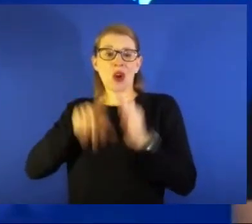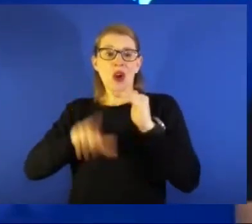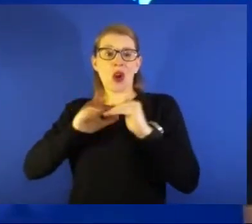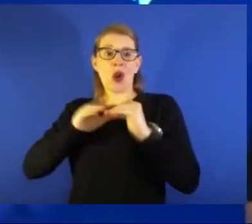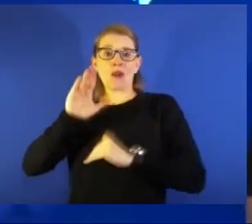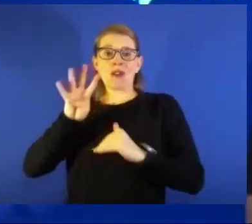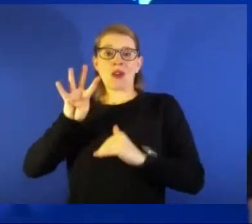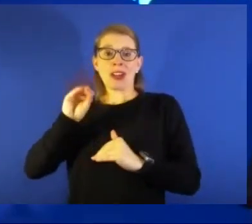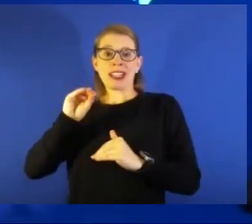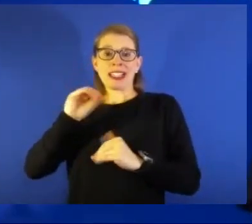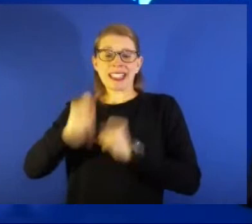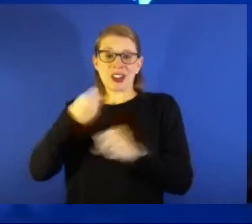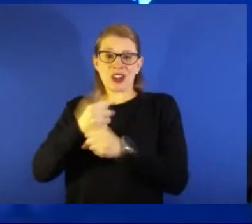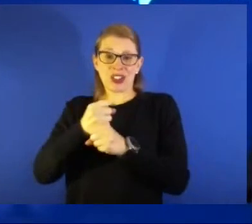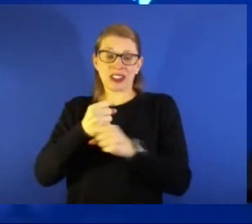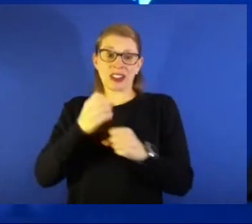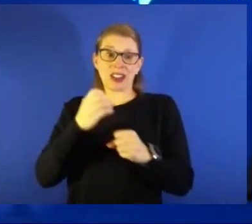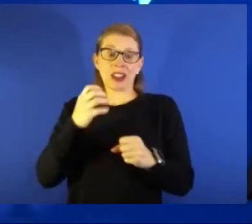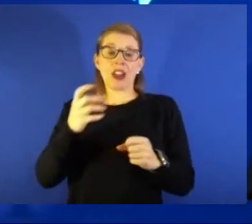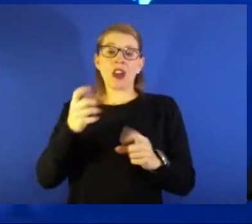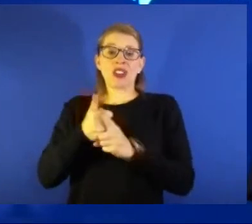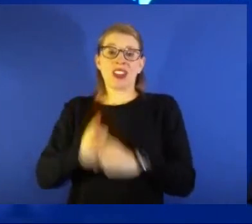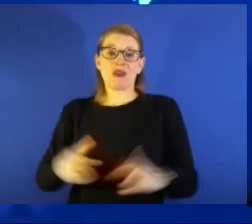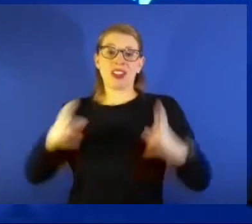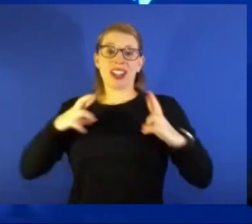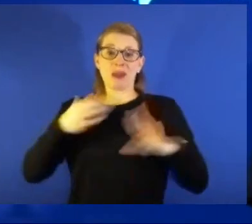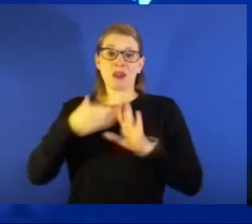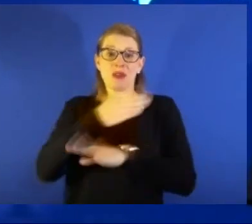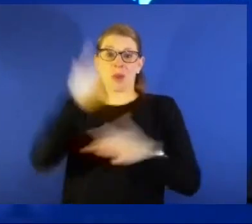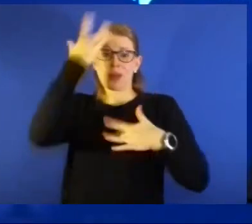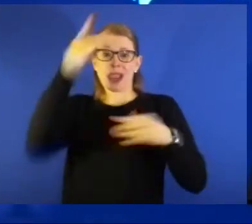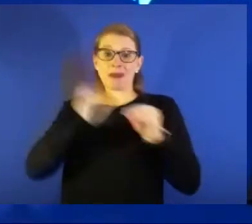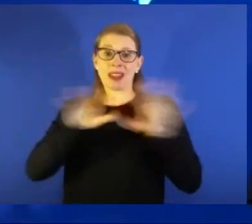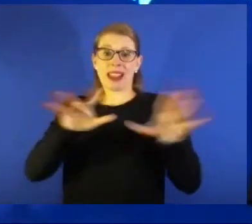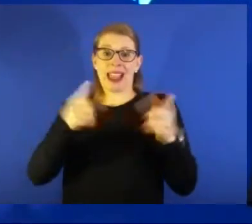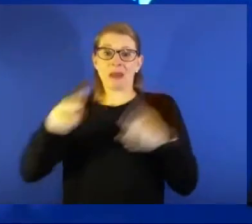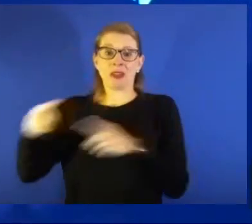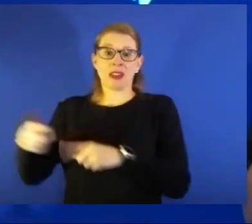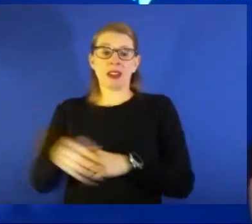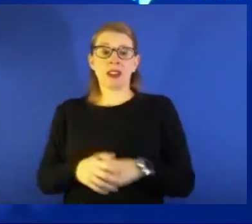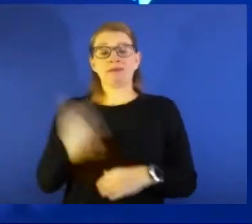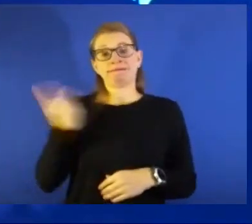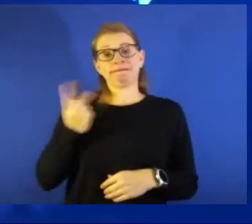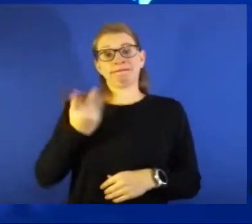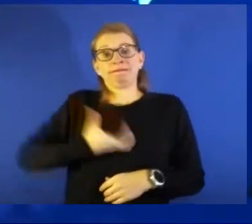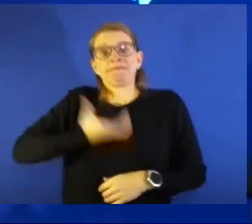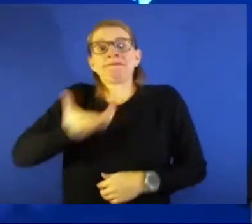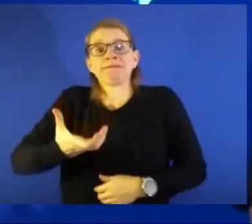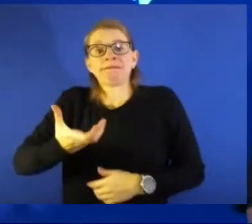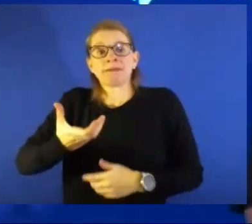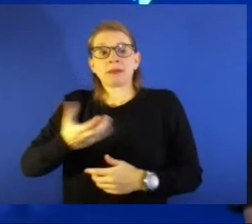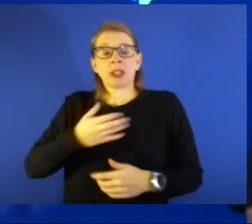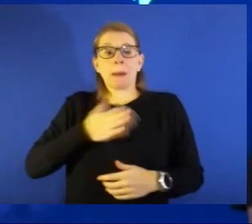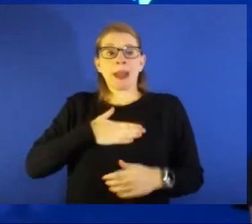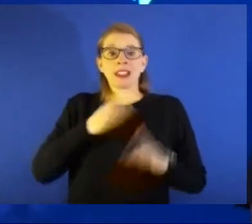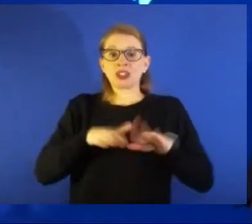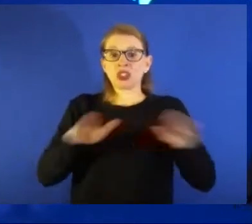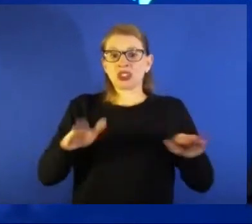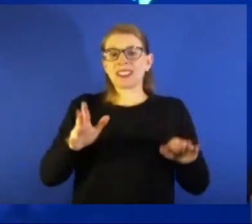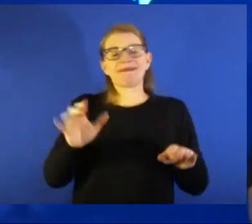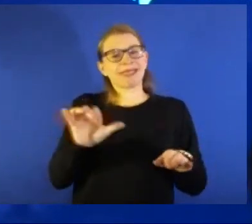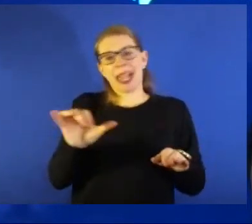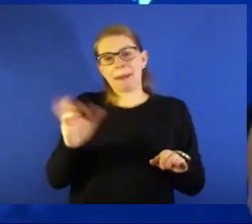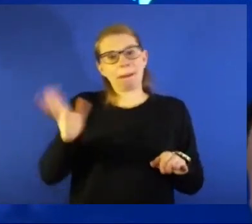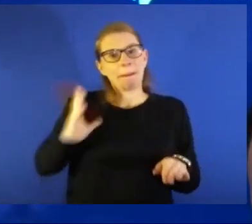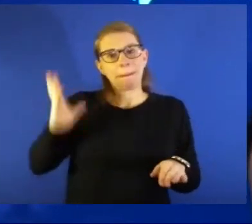this pandemic happened. So her and I can vent at home, and my children, like we've talked about in the past, and my